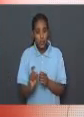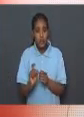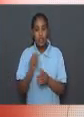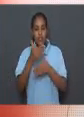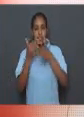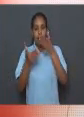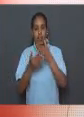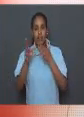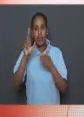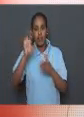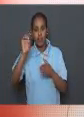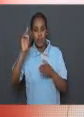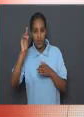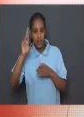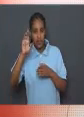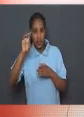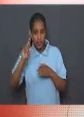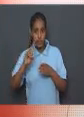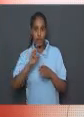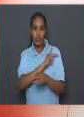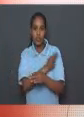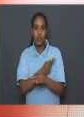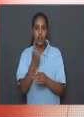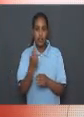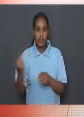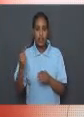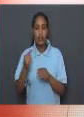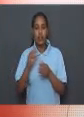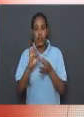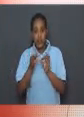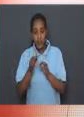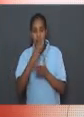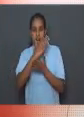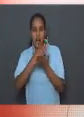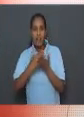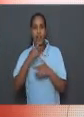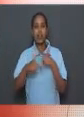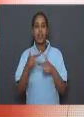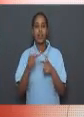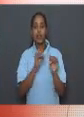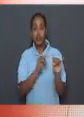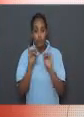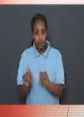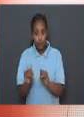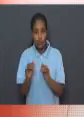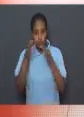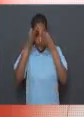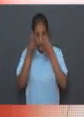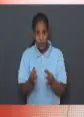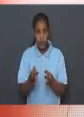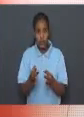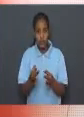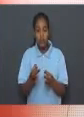standard reduction potential to a certain reference half reaction in order to determine